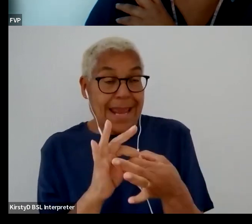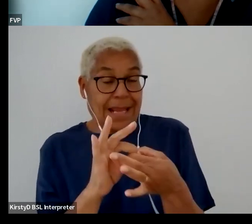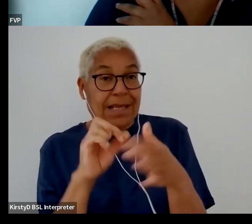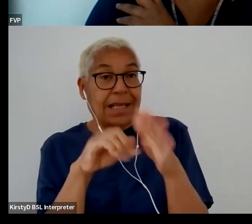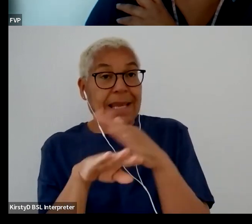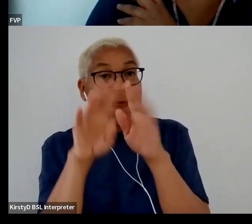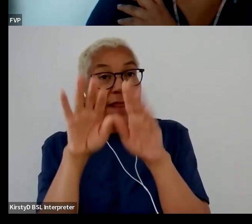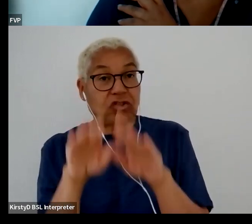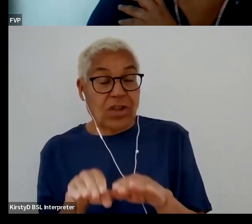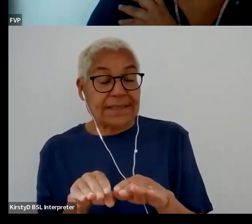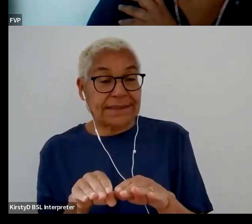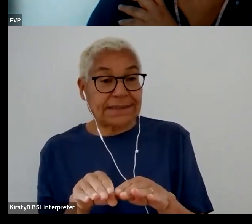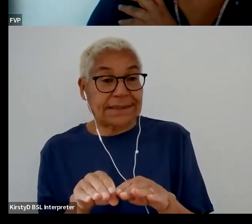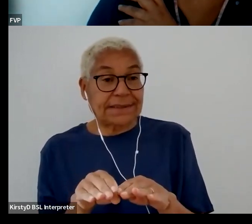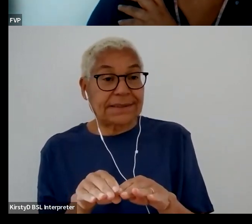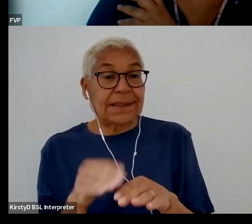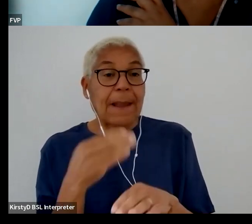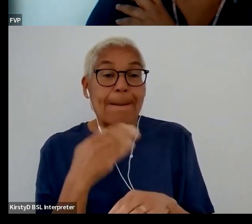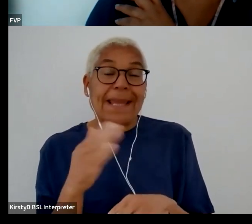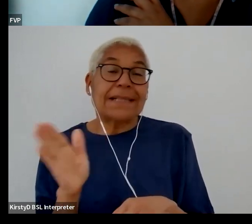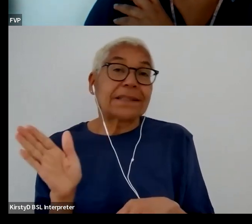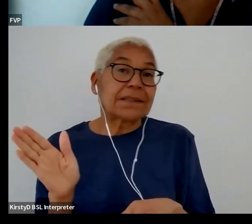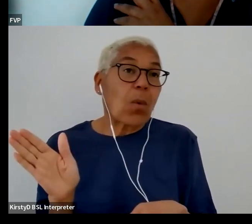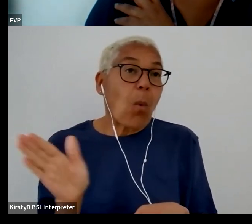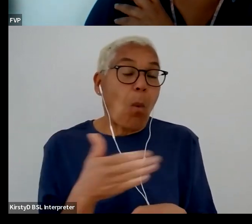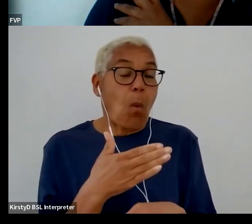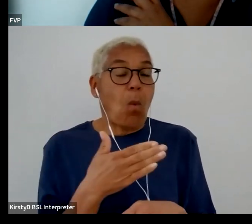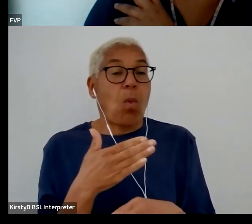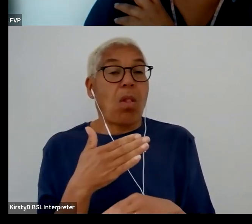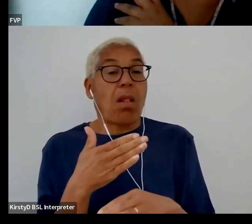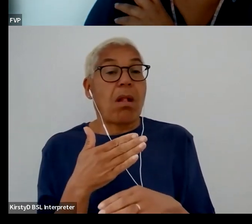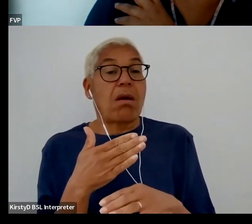box. If everybody can please,